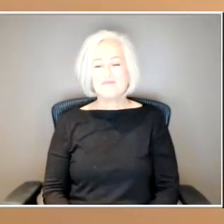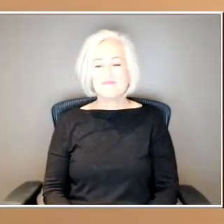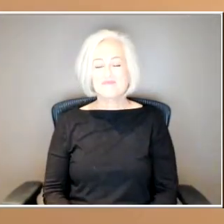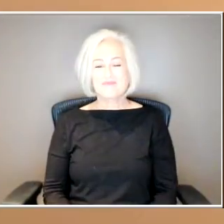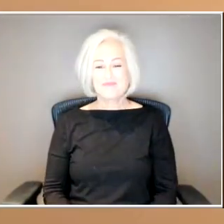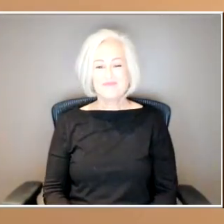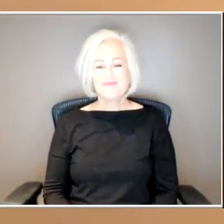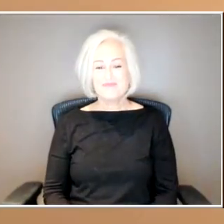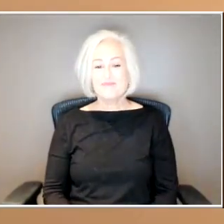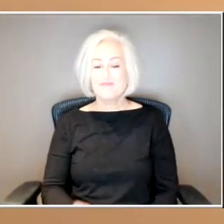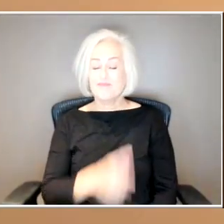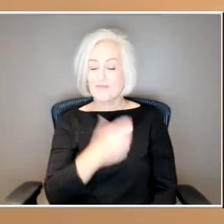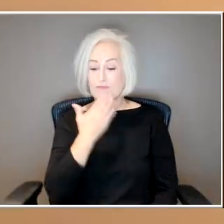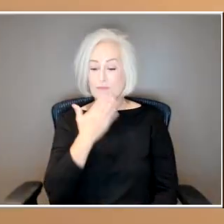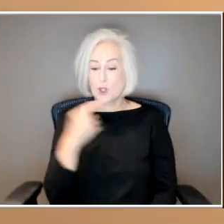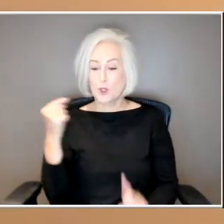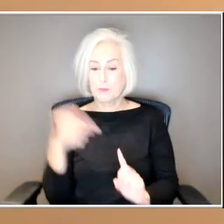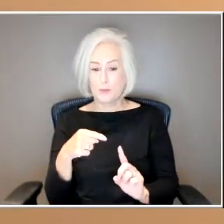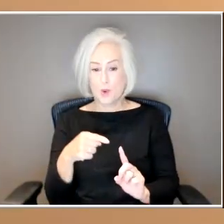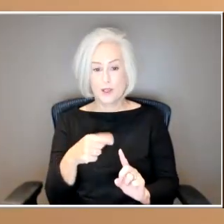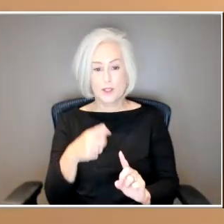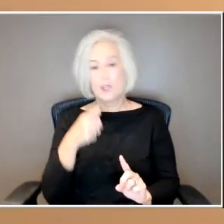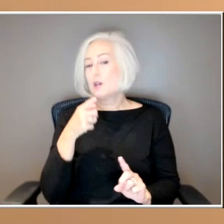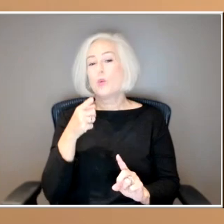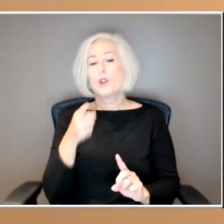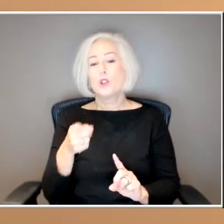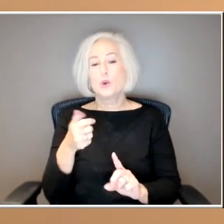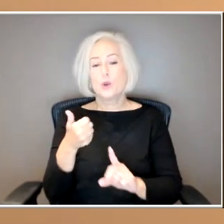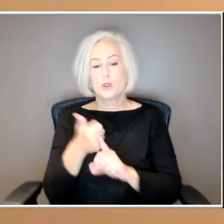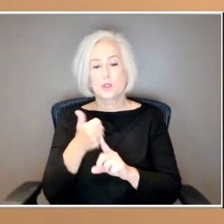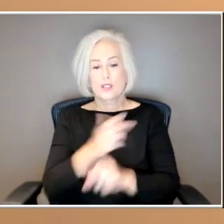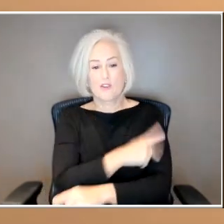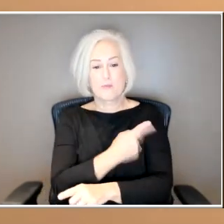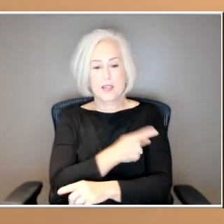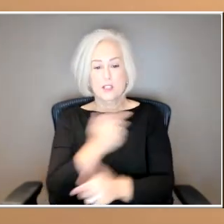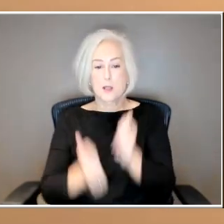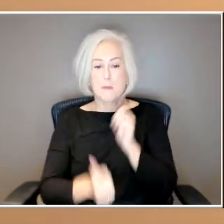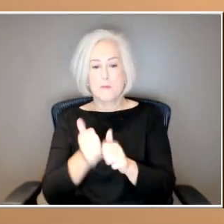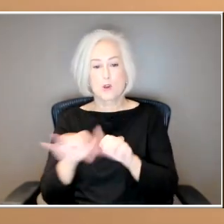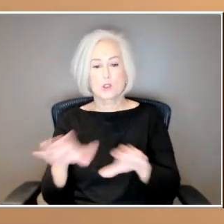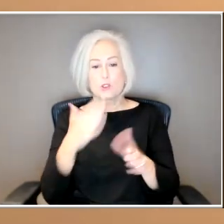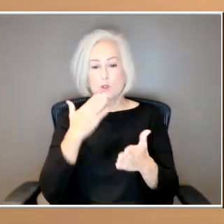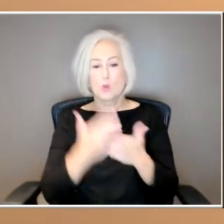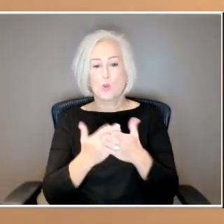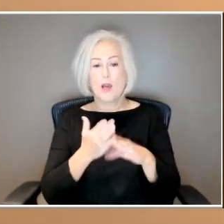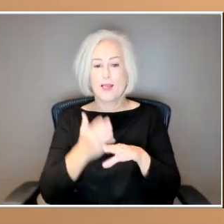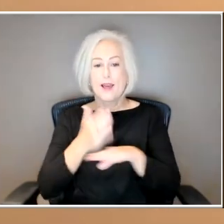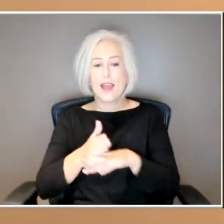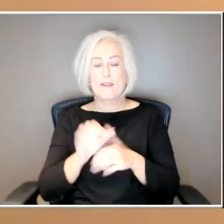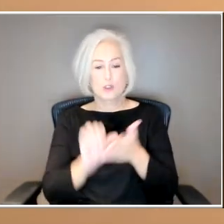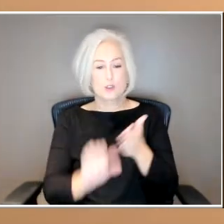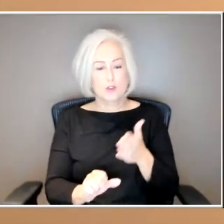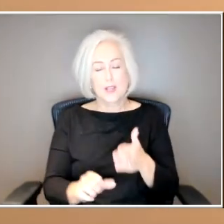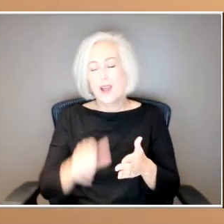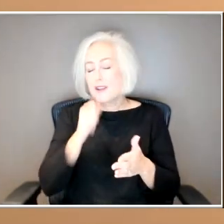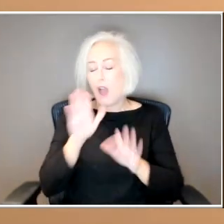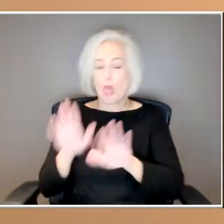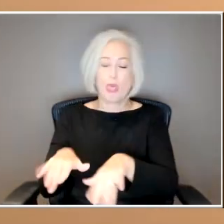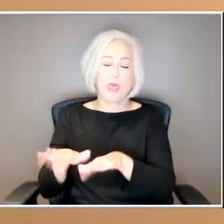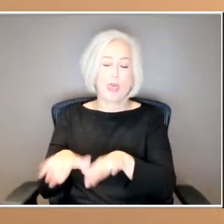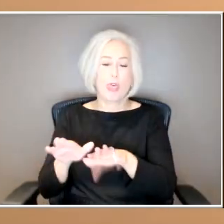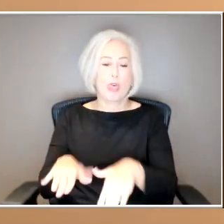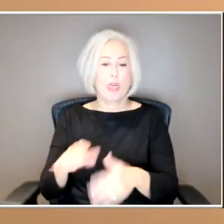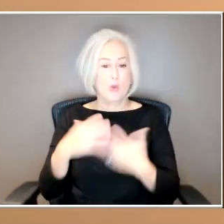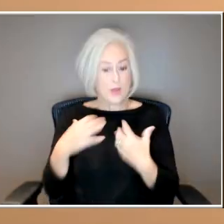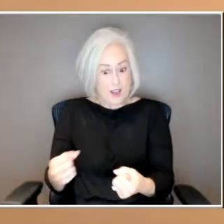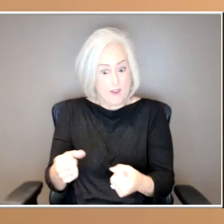Mackenzie makes a good point in that many of our patients do very well after surgery. So, not to downplay the recovery or discomfort or things,